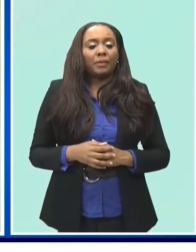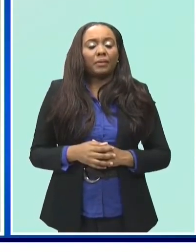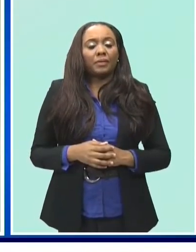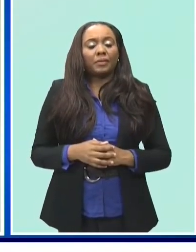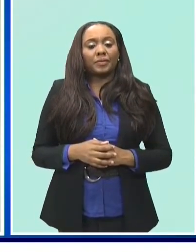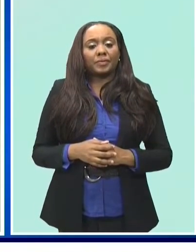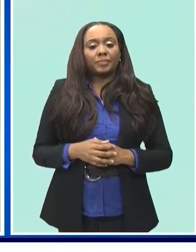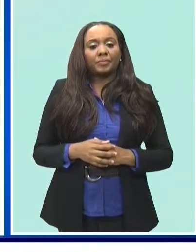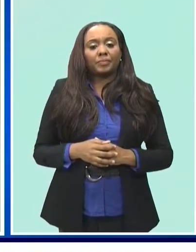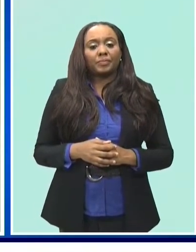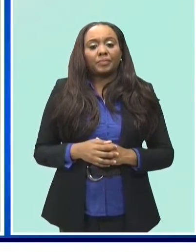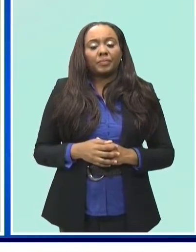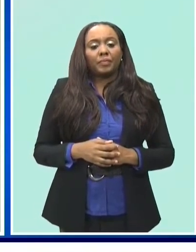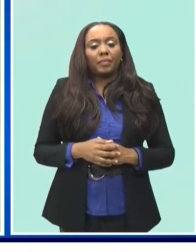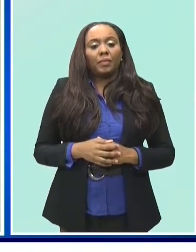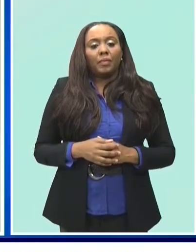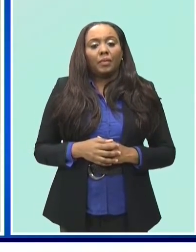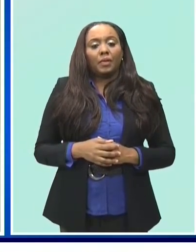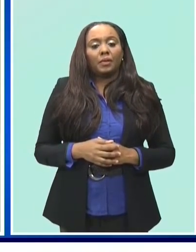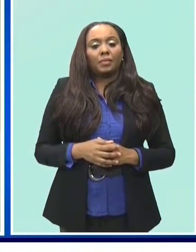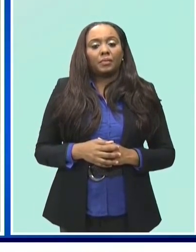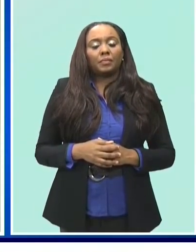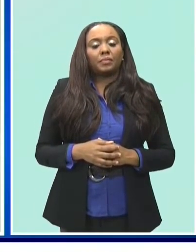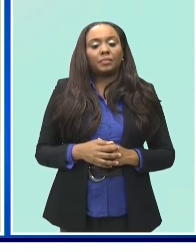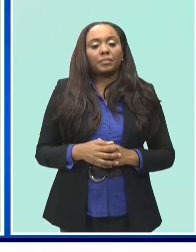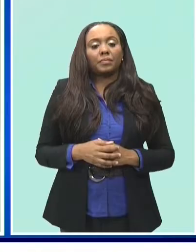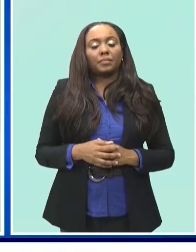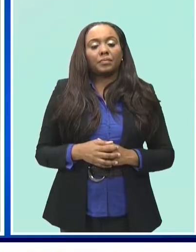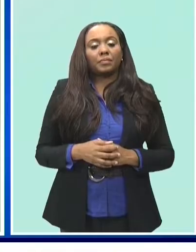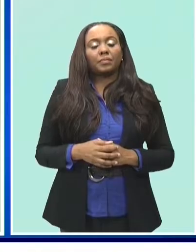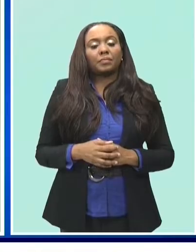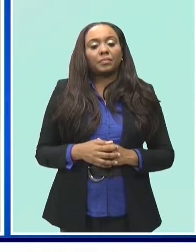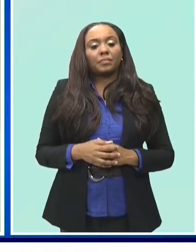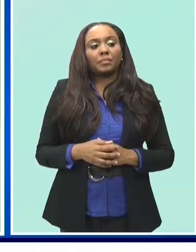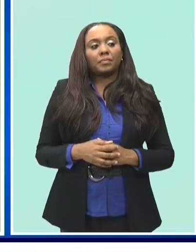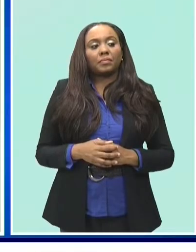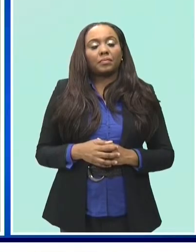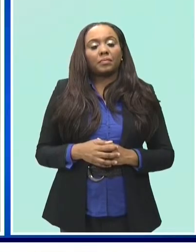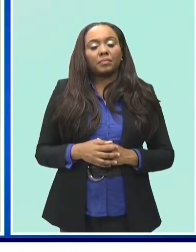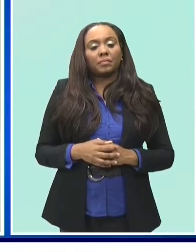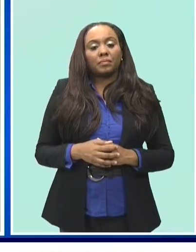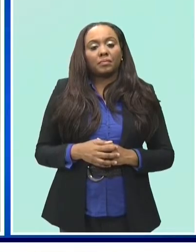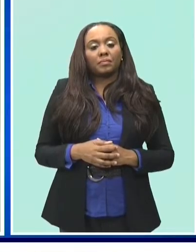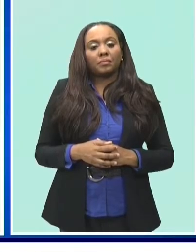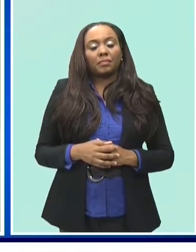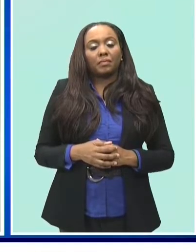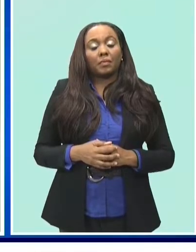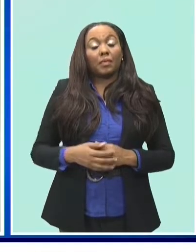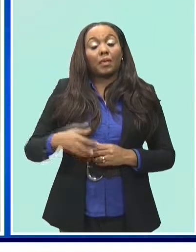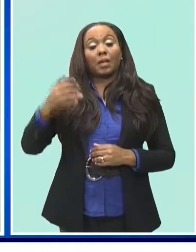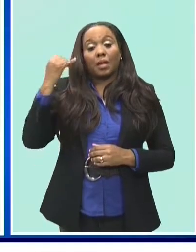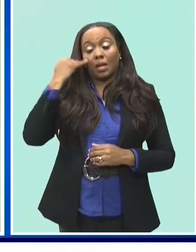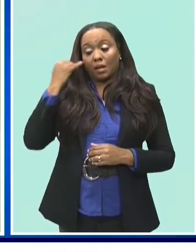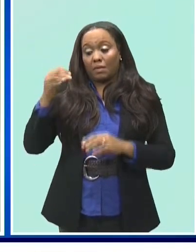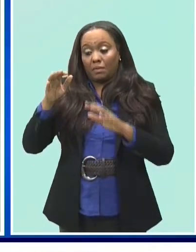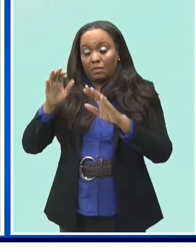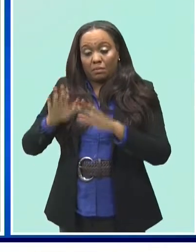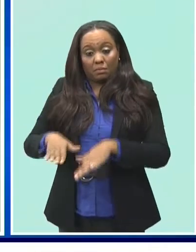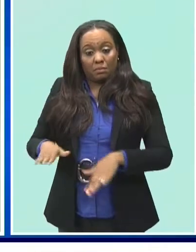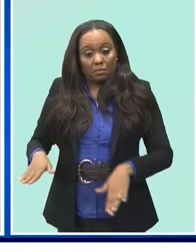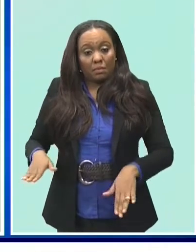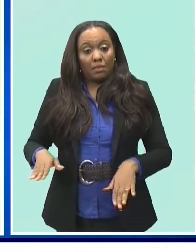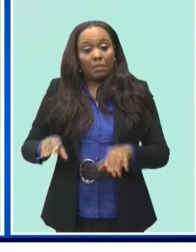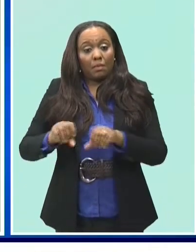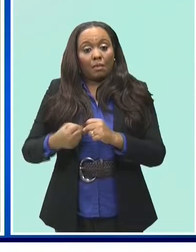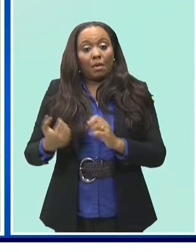Parents should face civil liability for willful acts resulting in the loss and damage to property and the